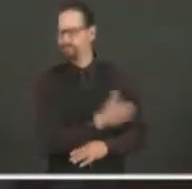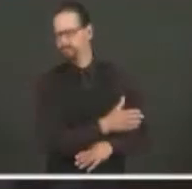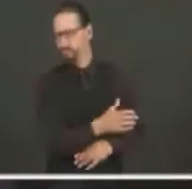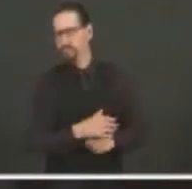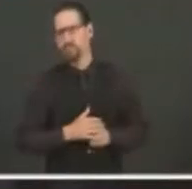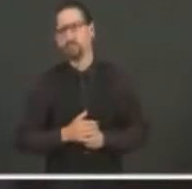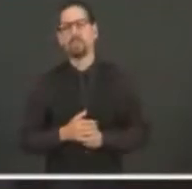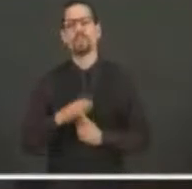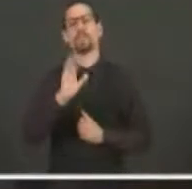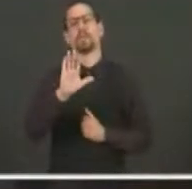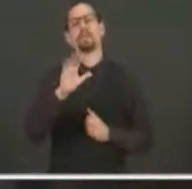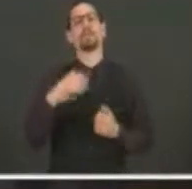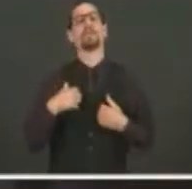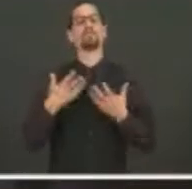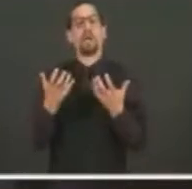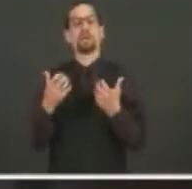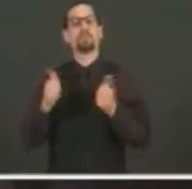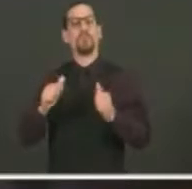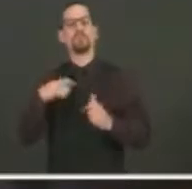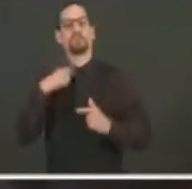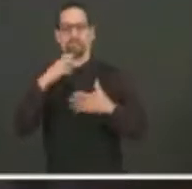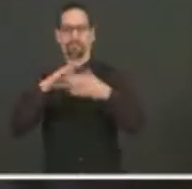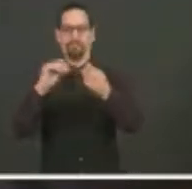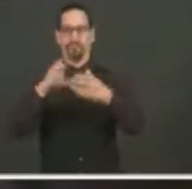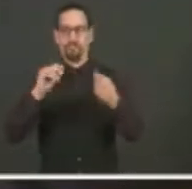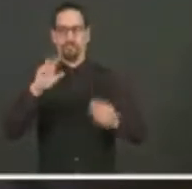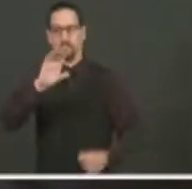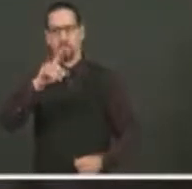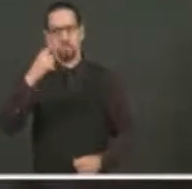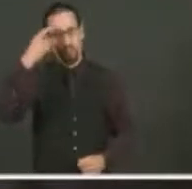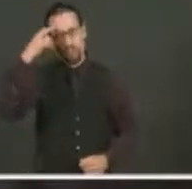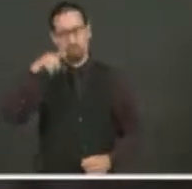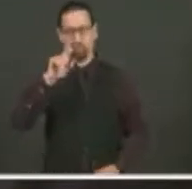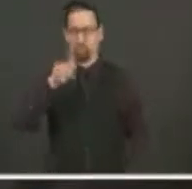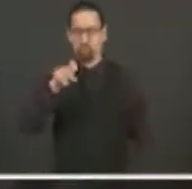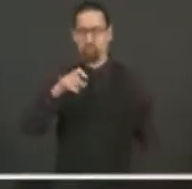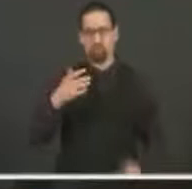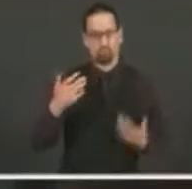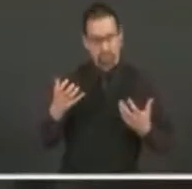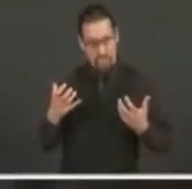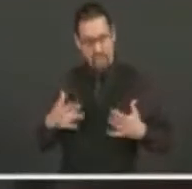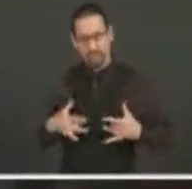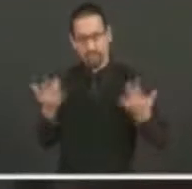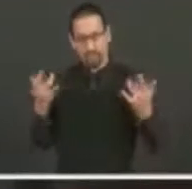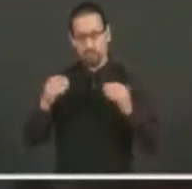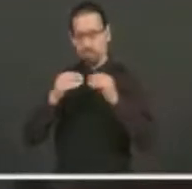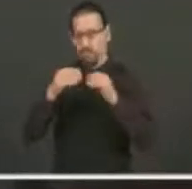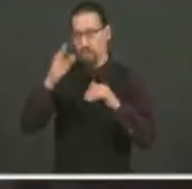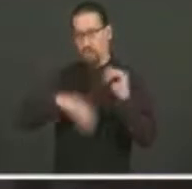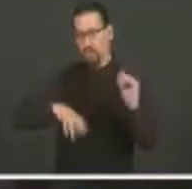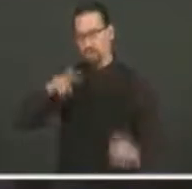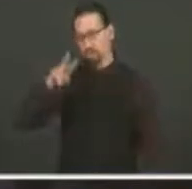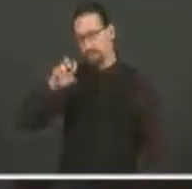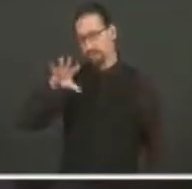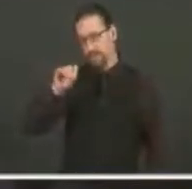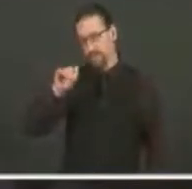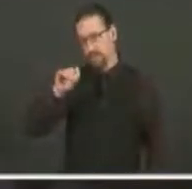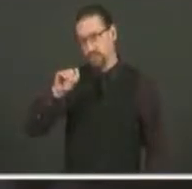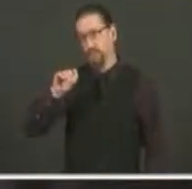what we're trying to say is we don't think you should have events greater than 250. Like, we are not encouraging that. We are discouraging